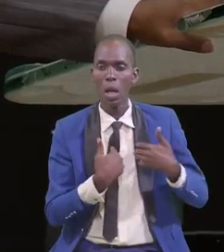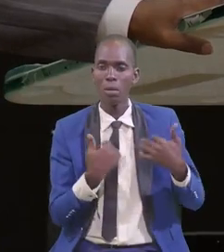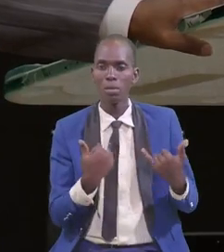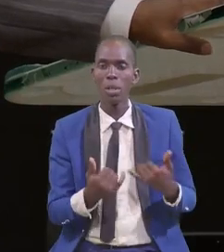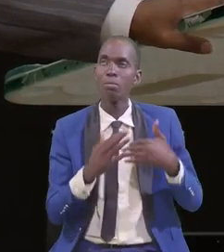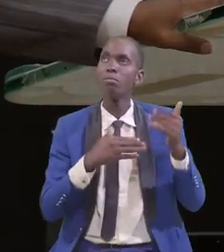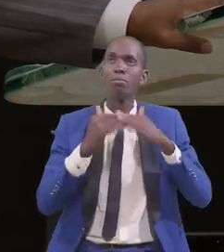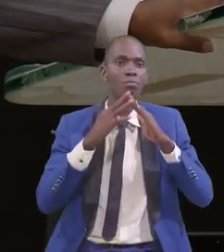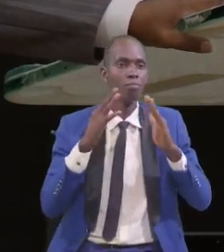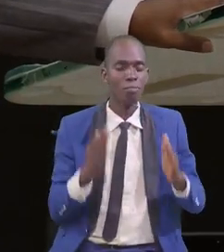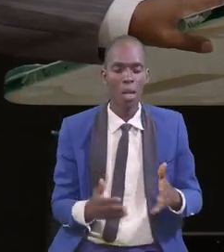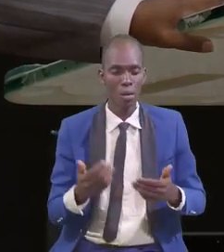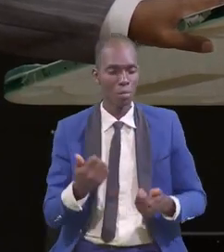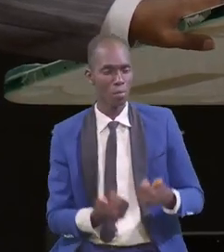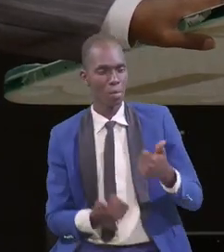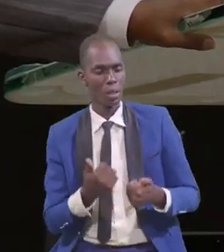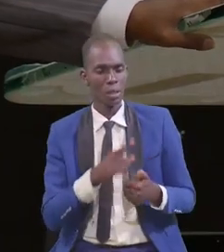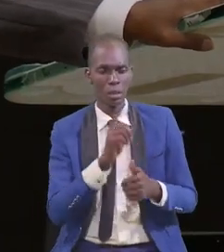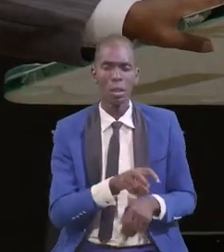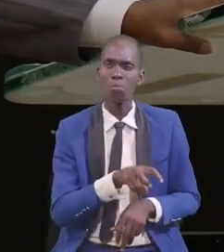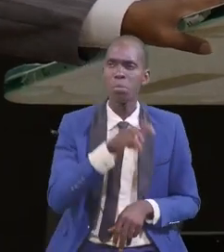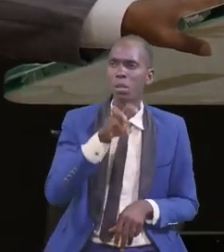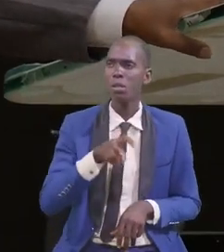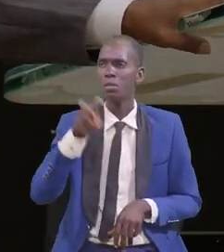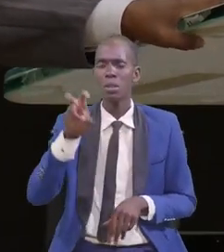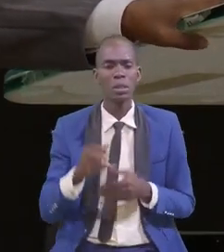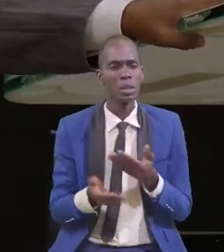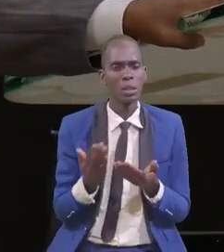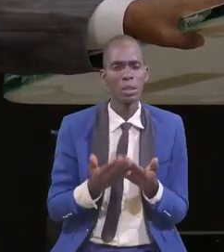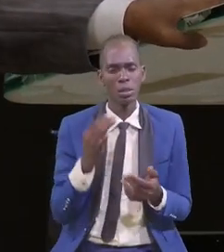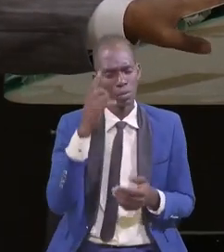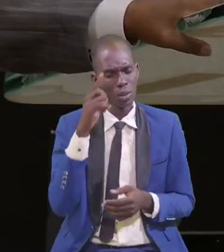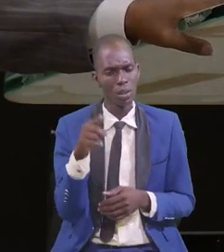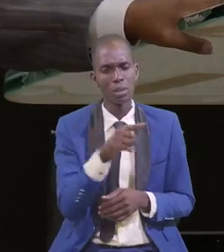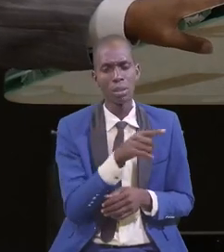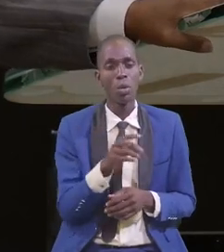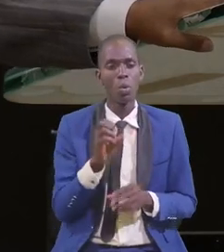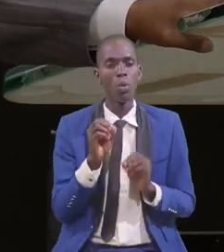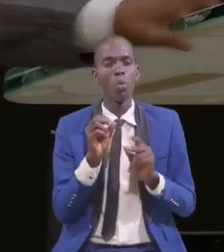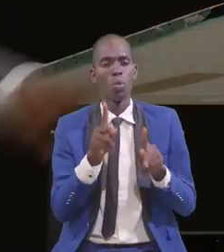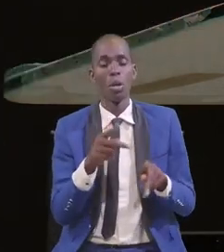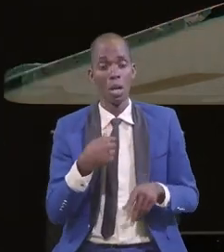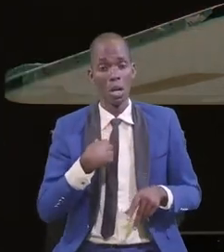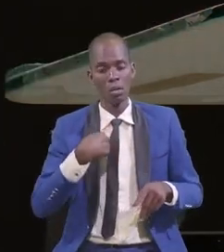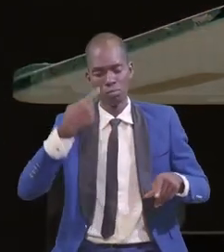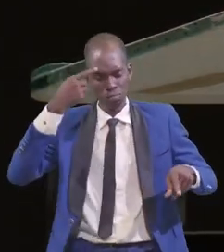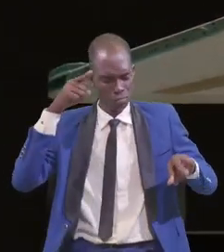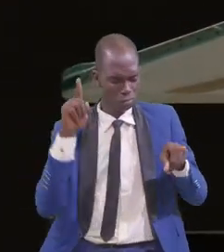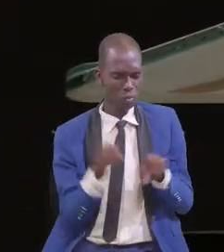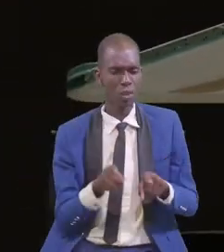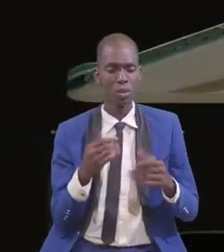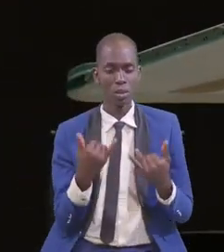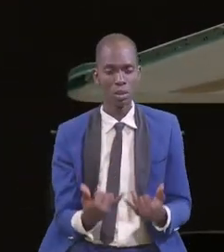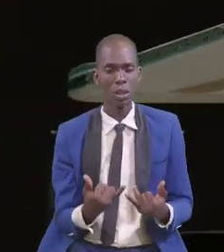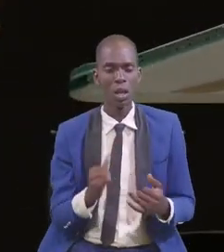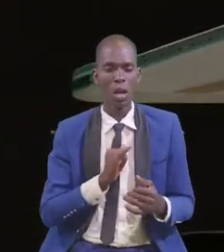at the places they can easily travel to. Whatever happens, I will be there. The people